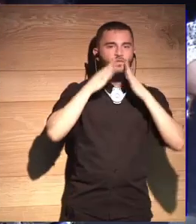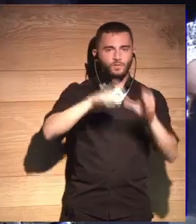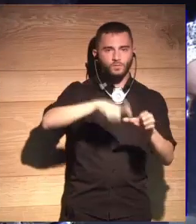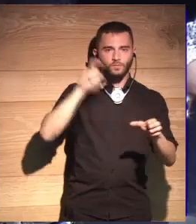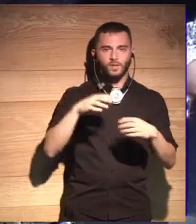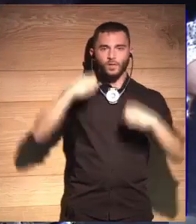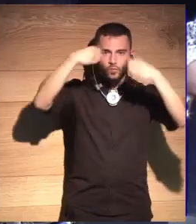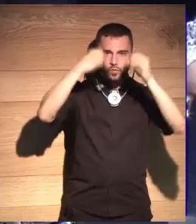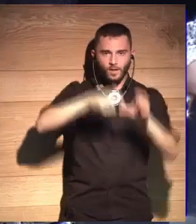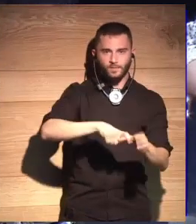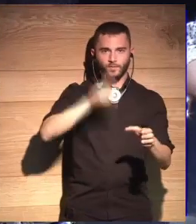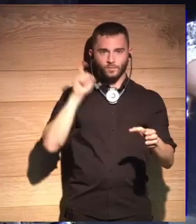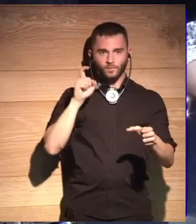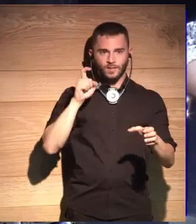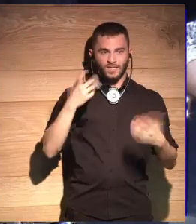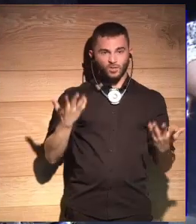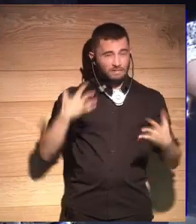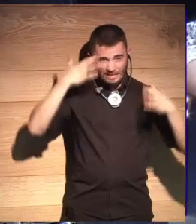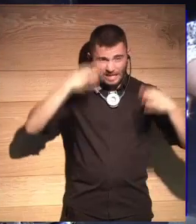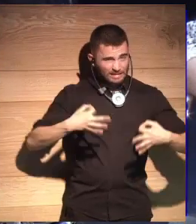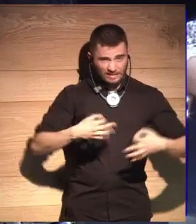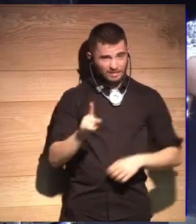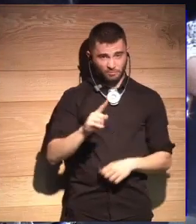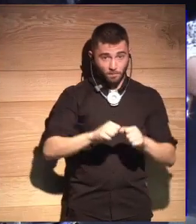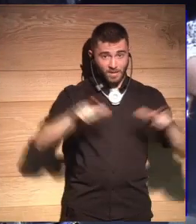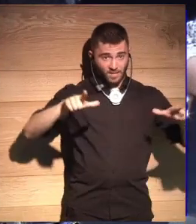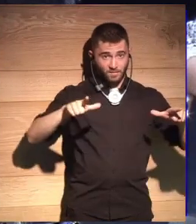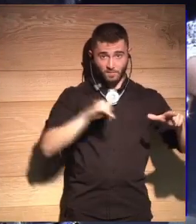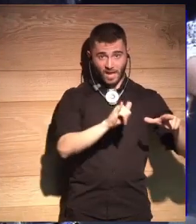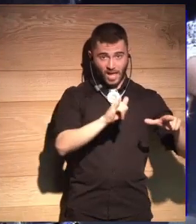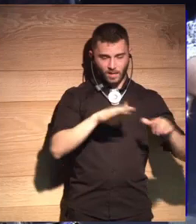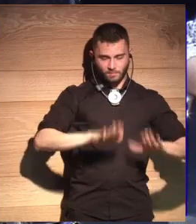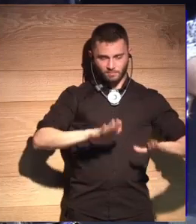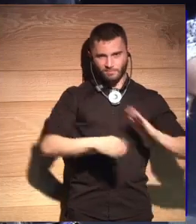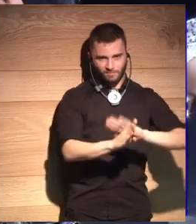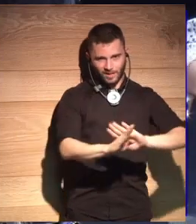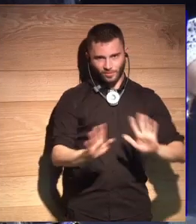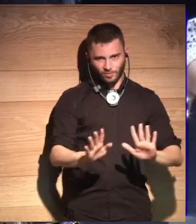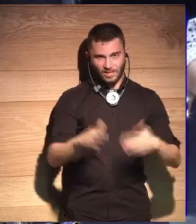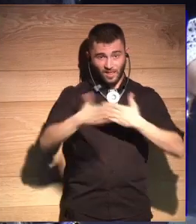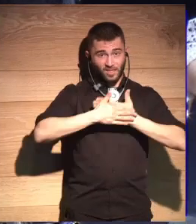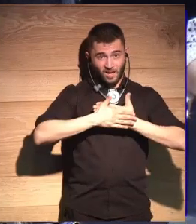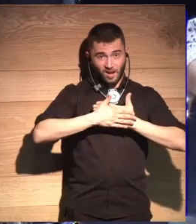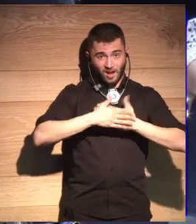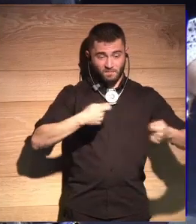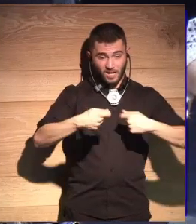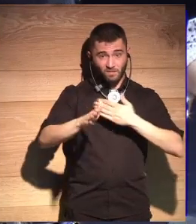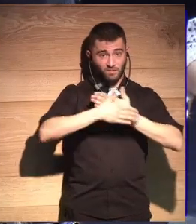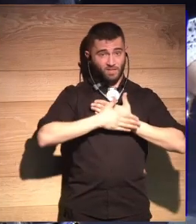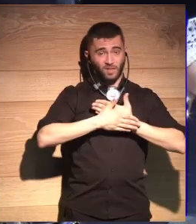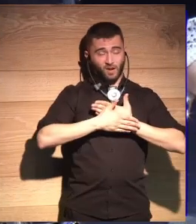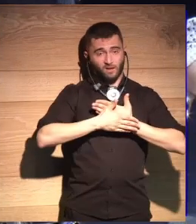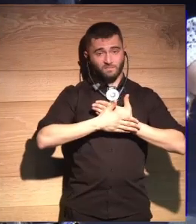idea of coming out of Facebook and Google, I think this is not realistic. I mean, platforms exist and they are here to